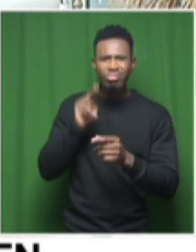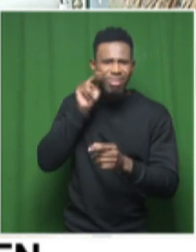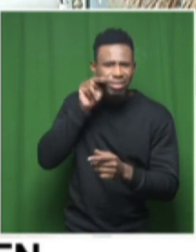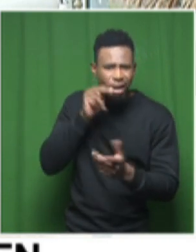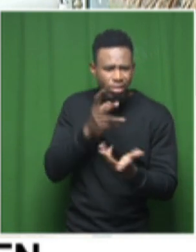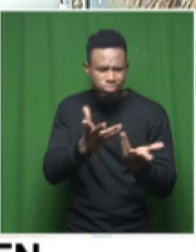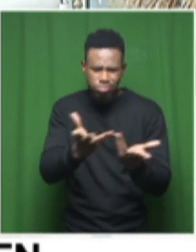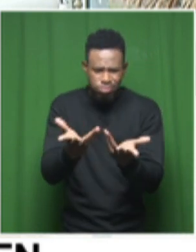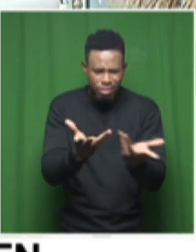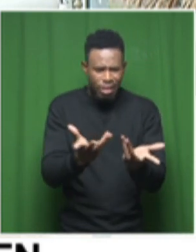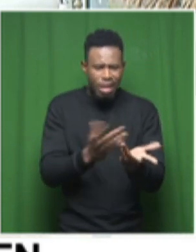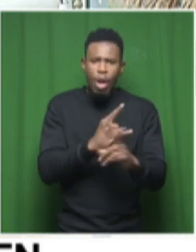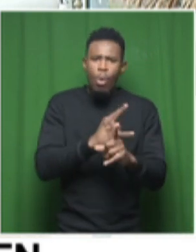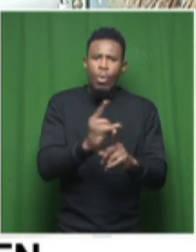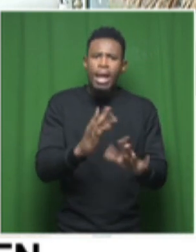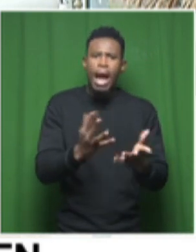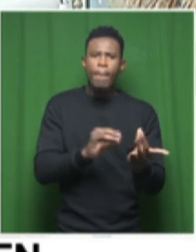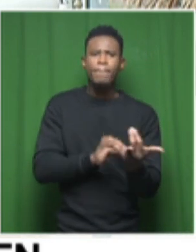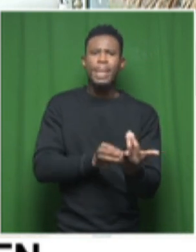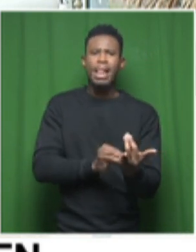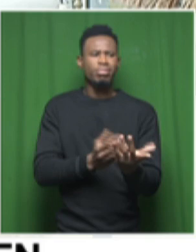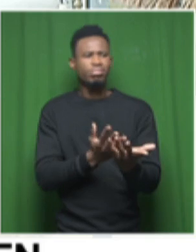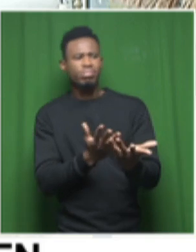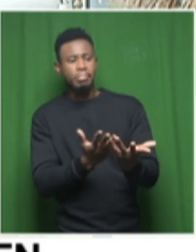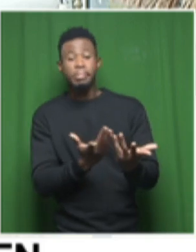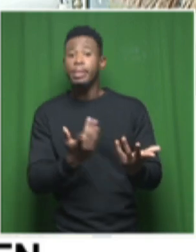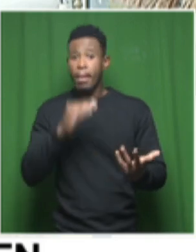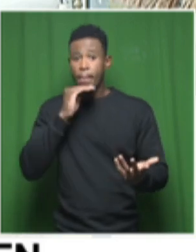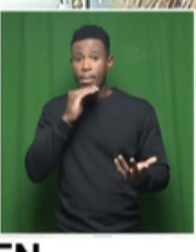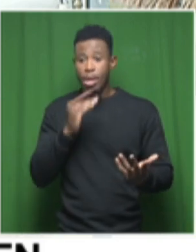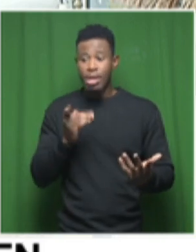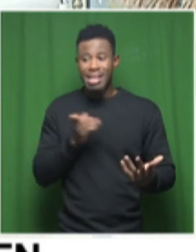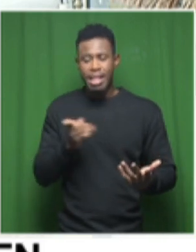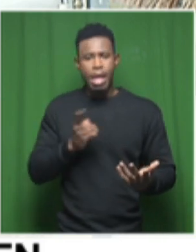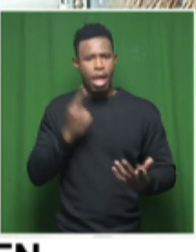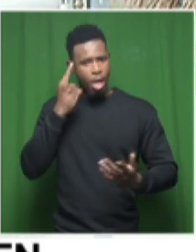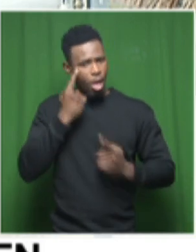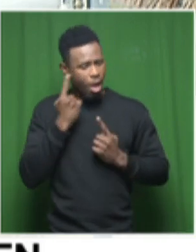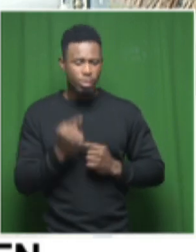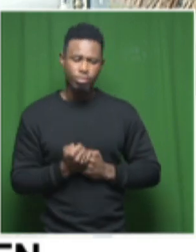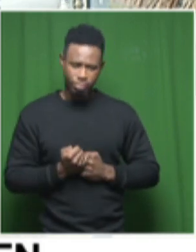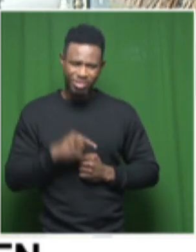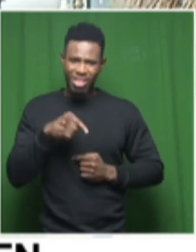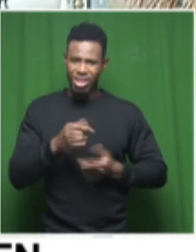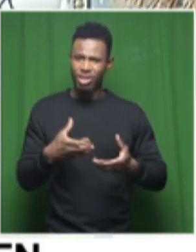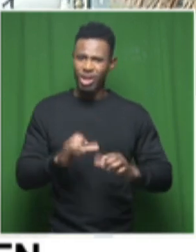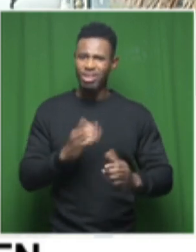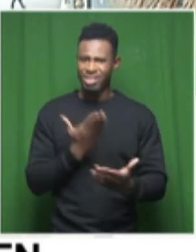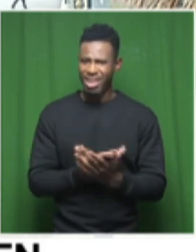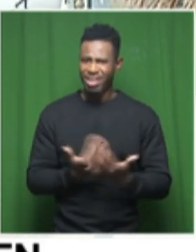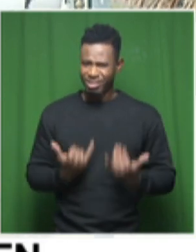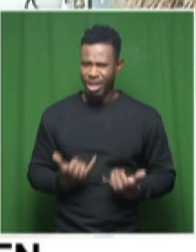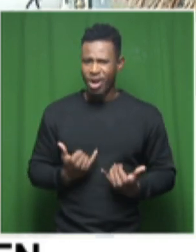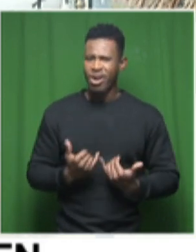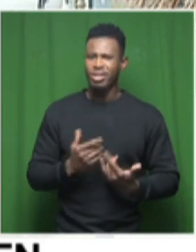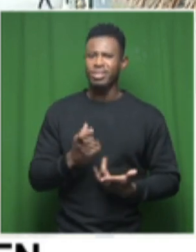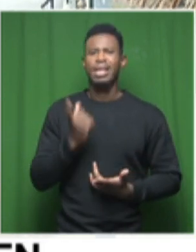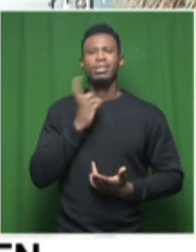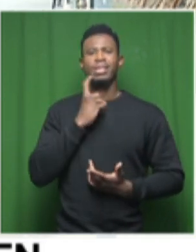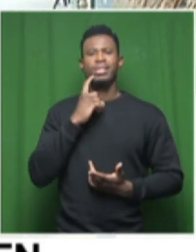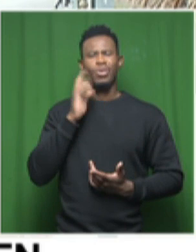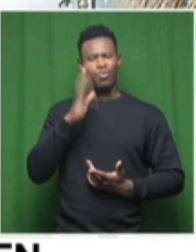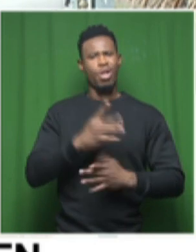through penalties, and perhaps this is their chance to actually lift the title and really go all